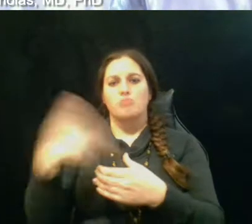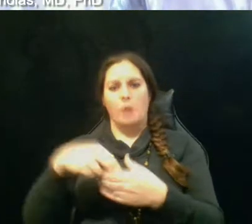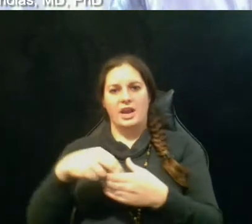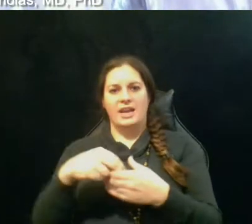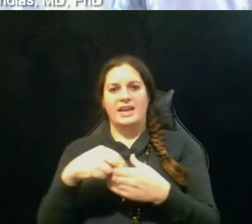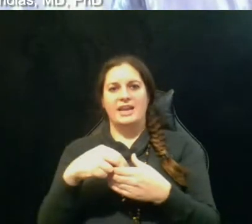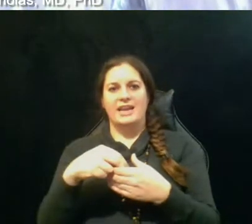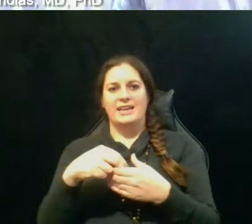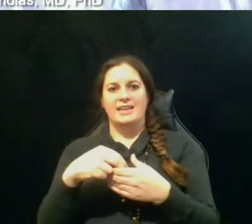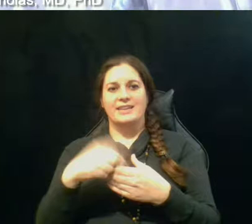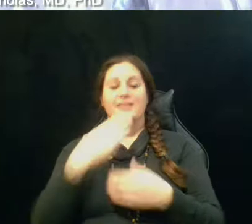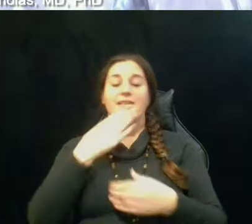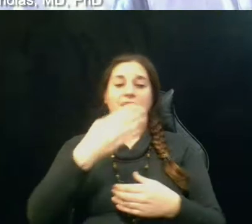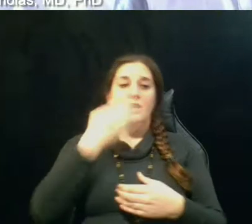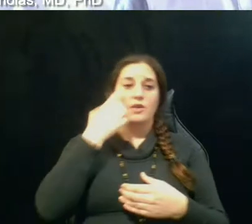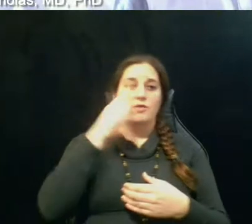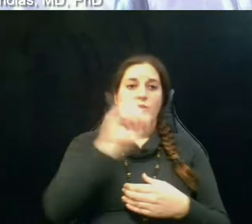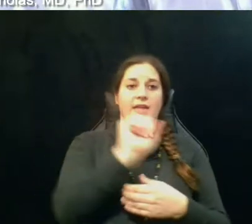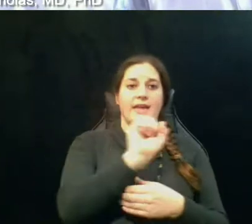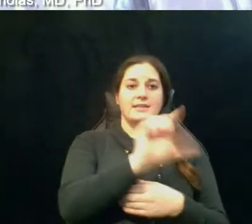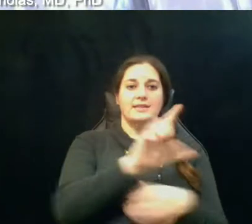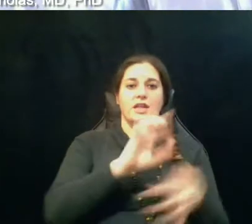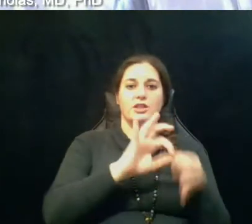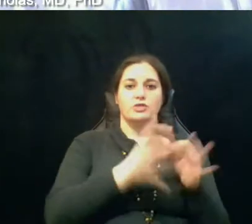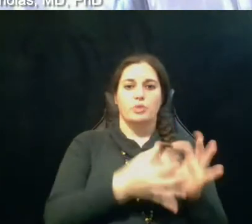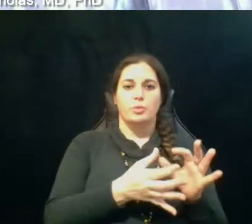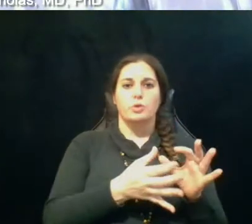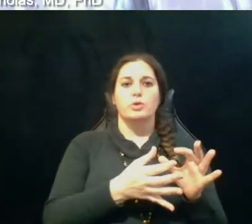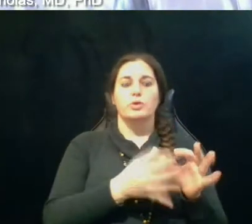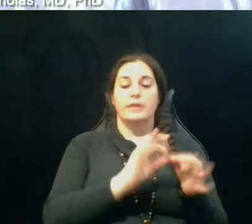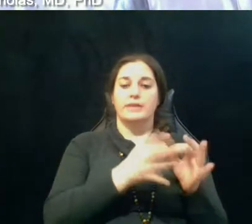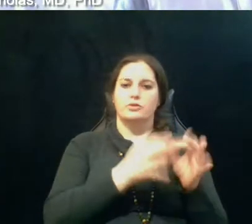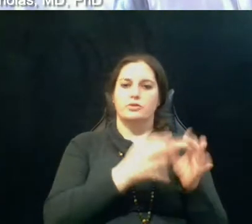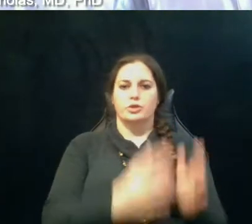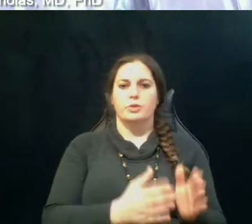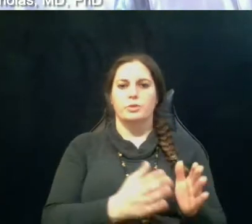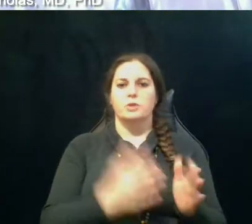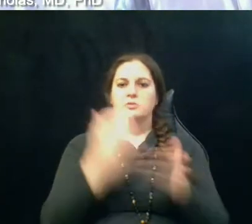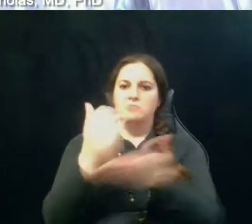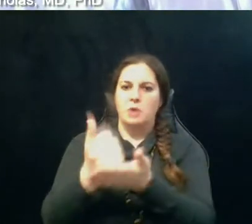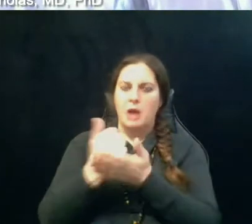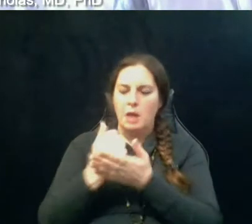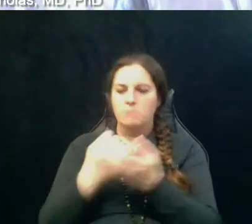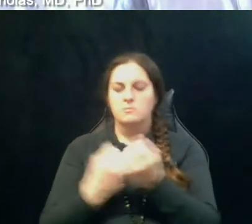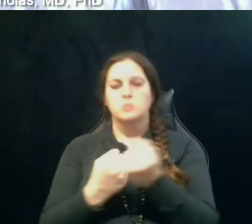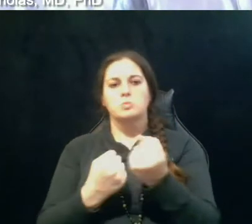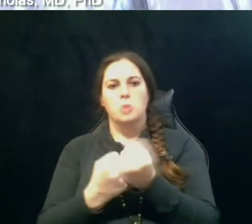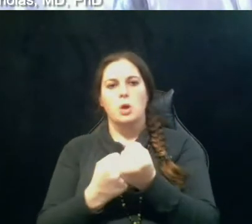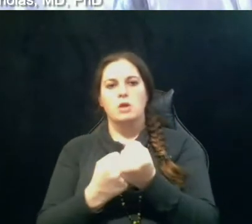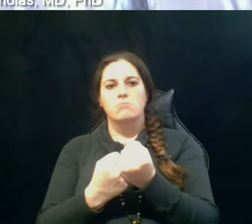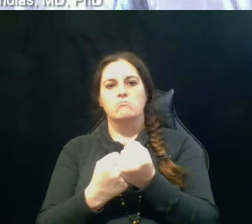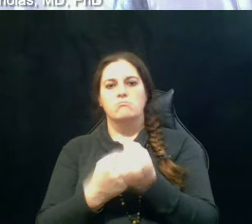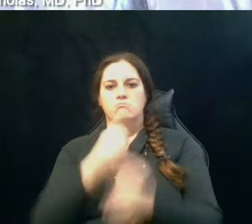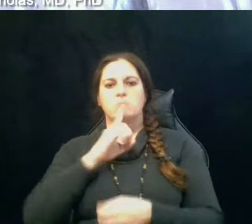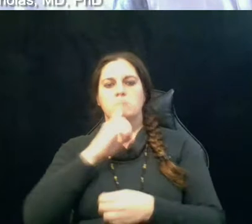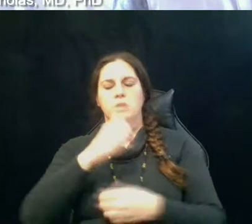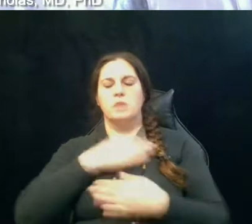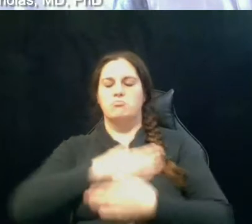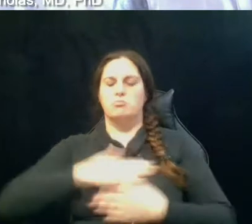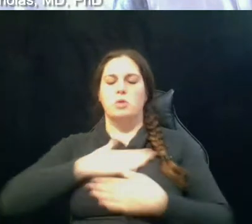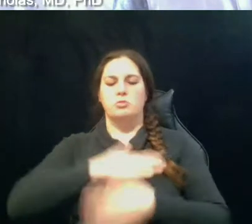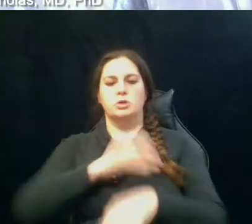ASL interpreters for being here to help us as well. Really a pleasure to work with all of you